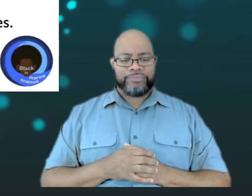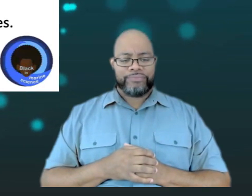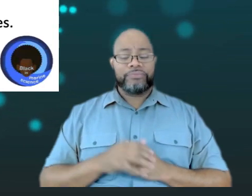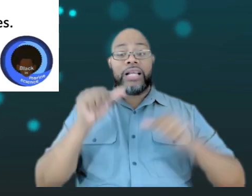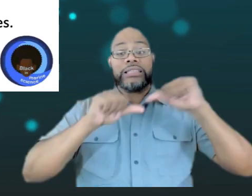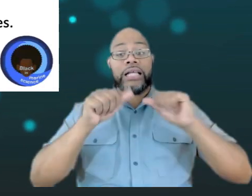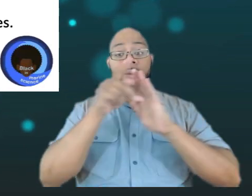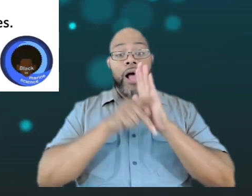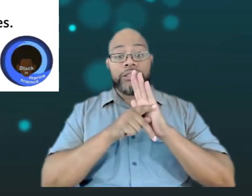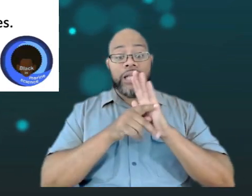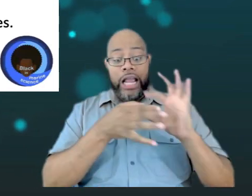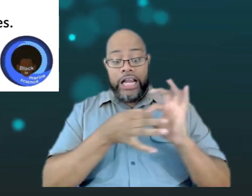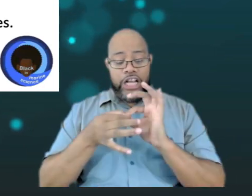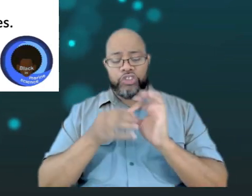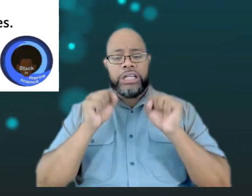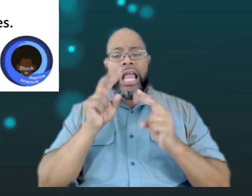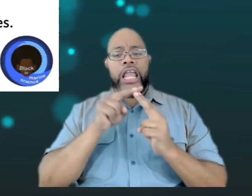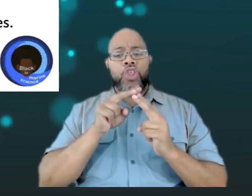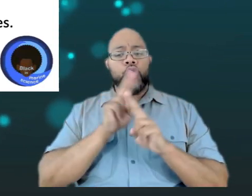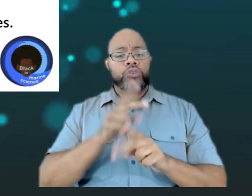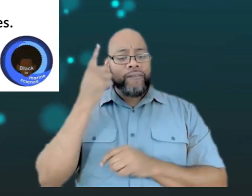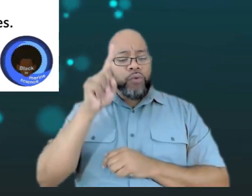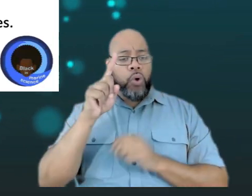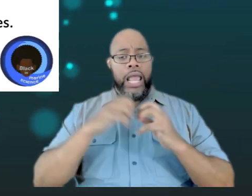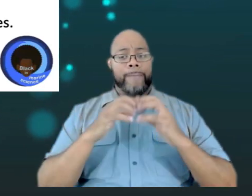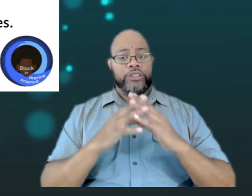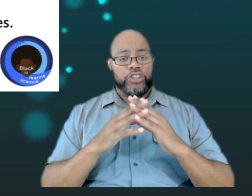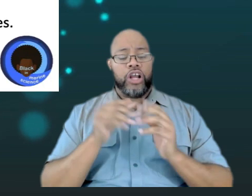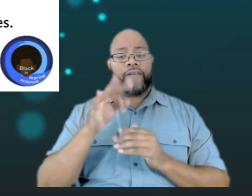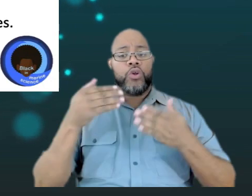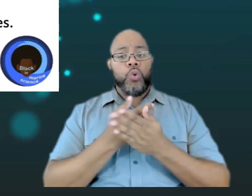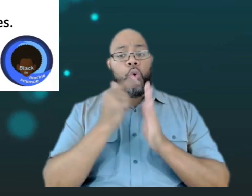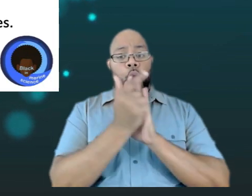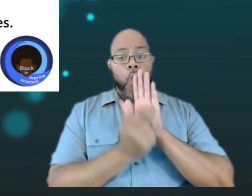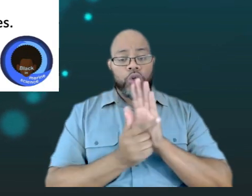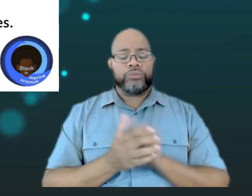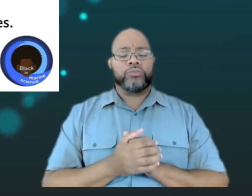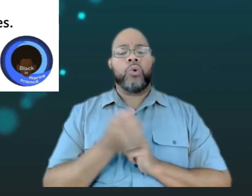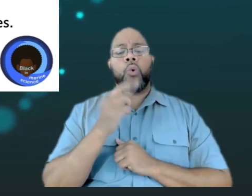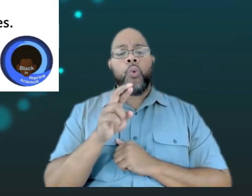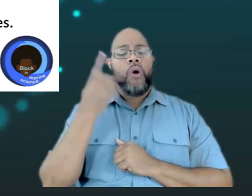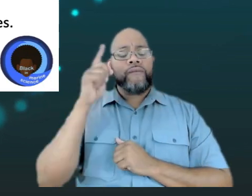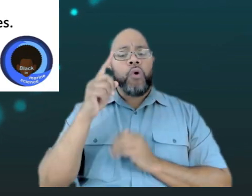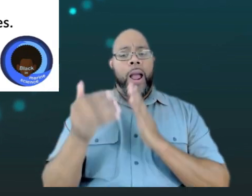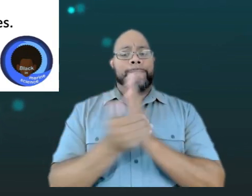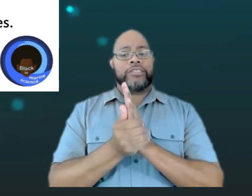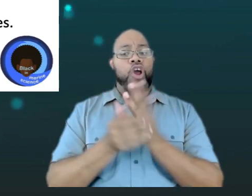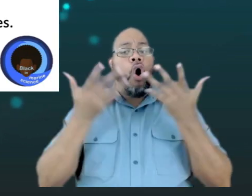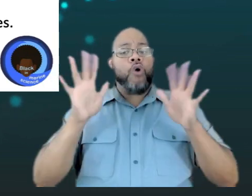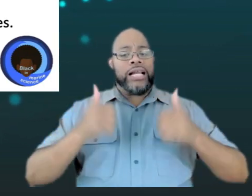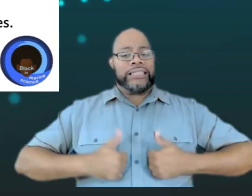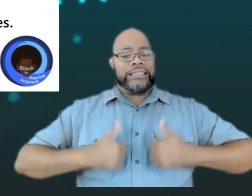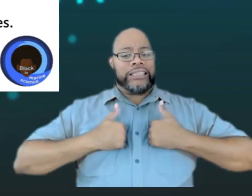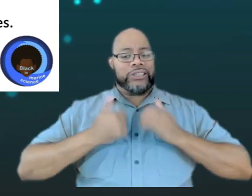These science policy interfaces can either be useful for implementation of new laws or for amending already